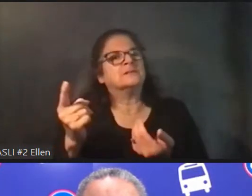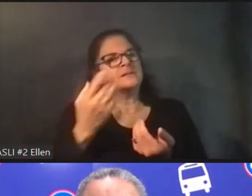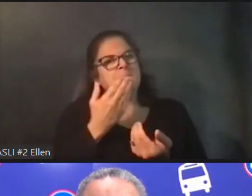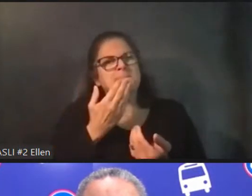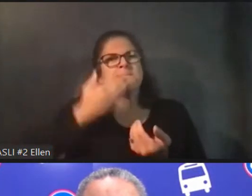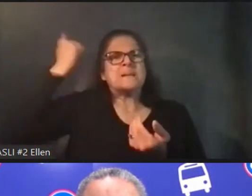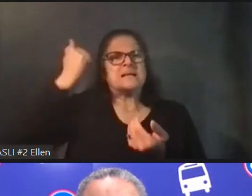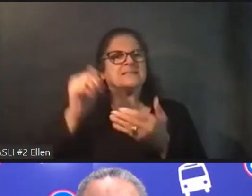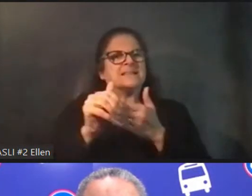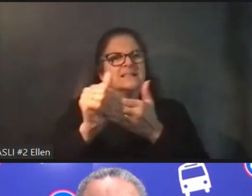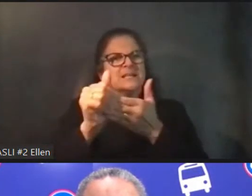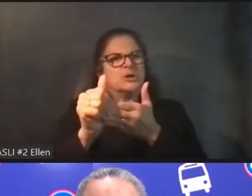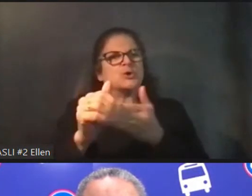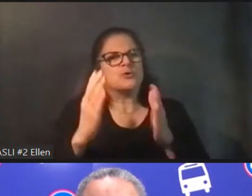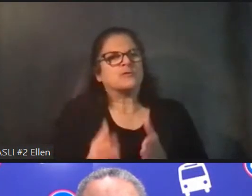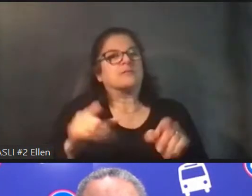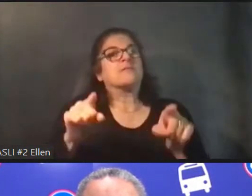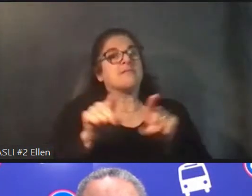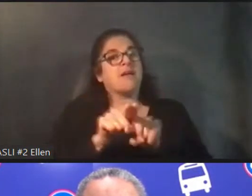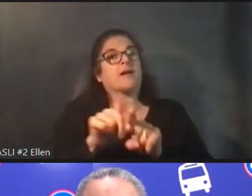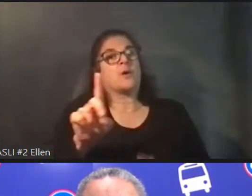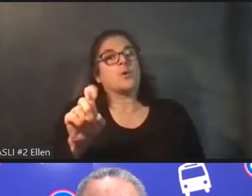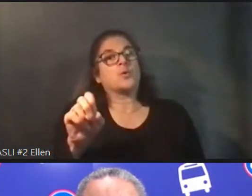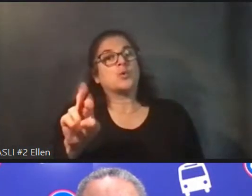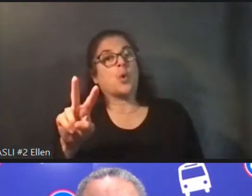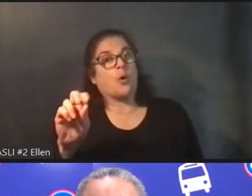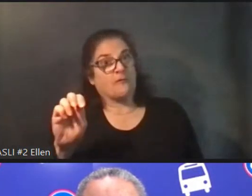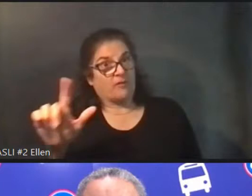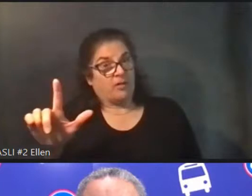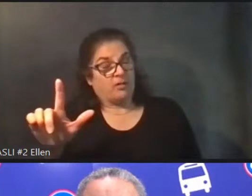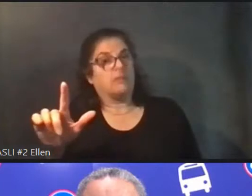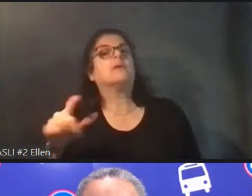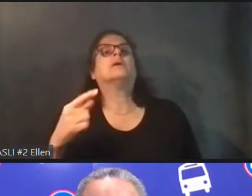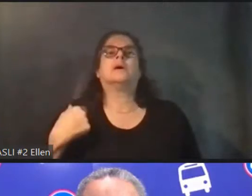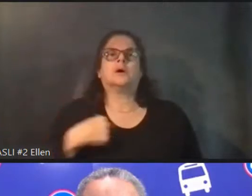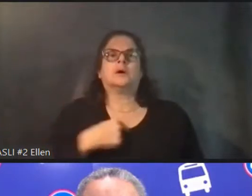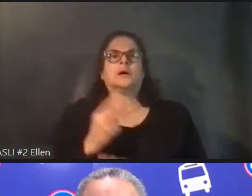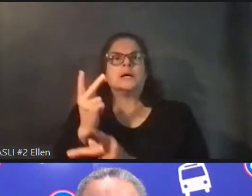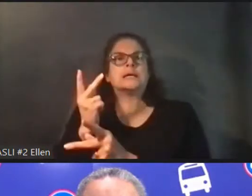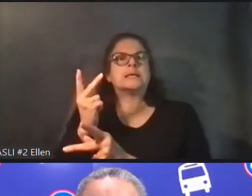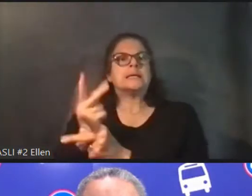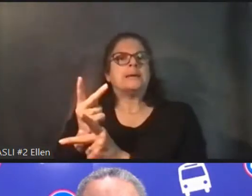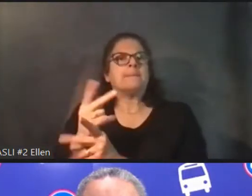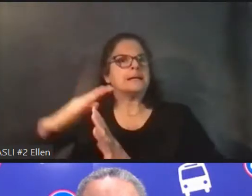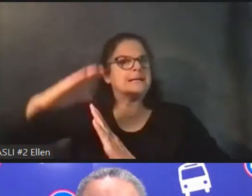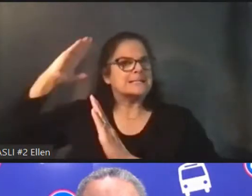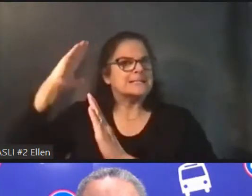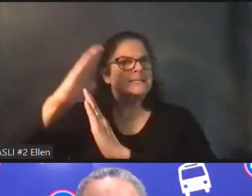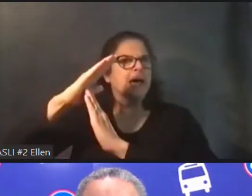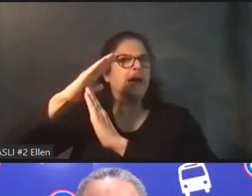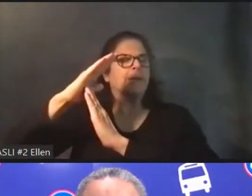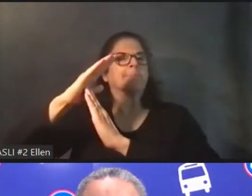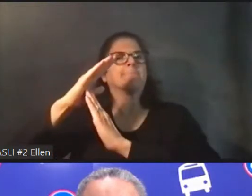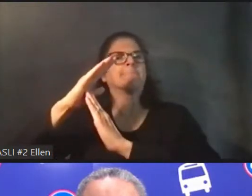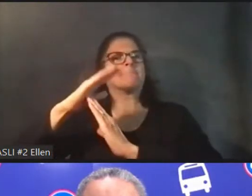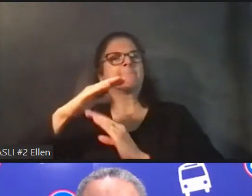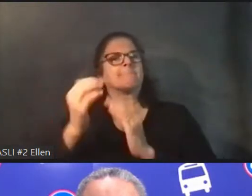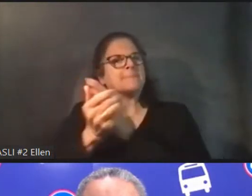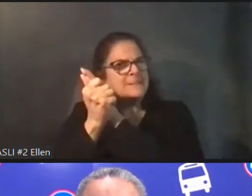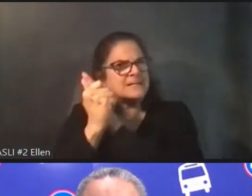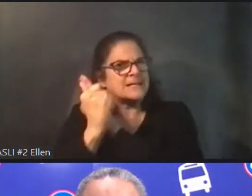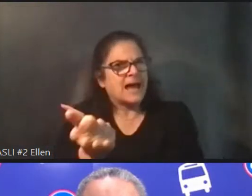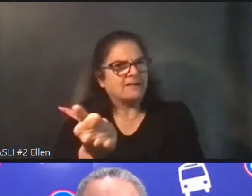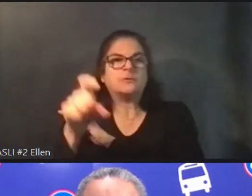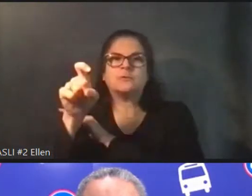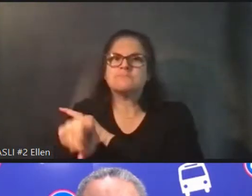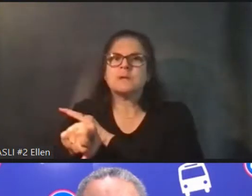caliber. In order to retain top talent, you have to compensate them appropriately.